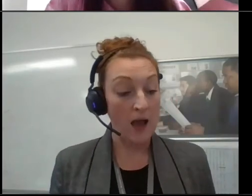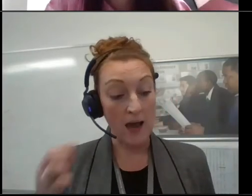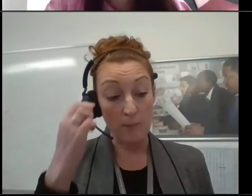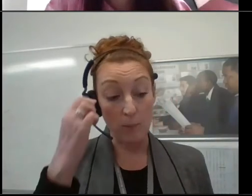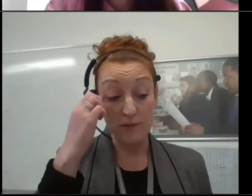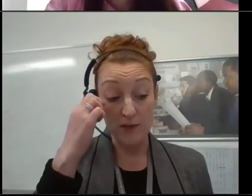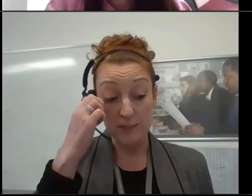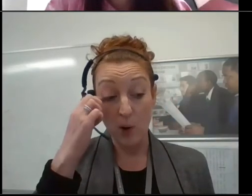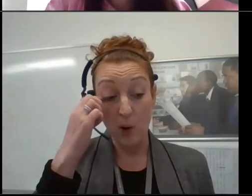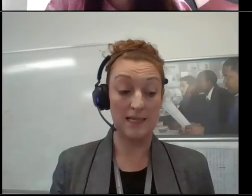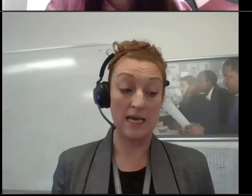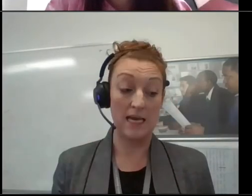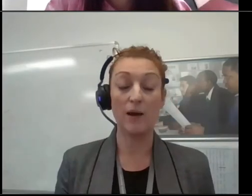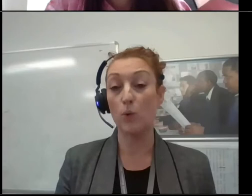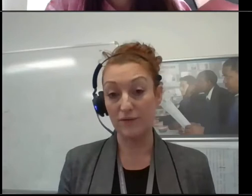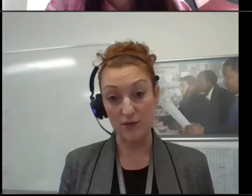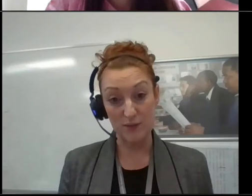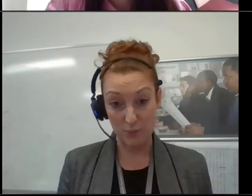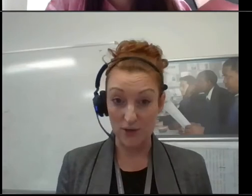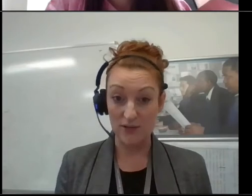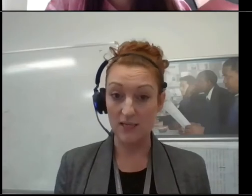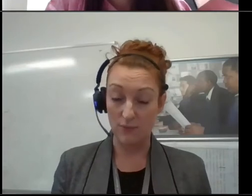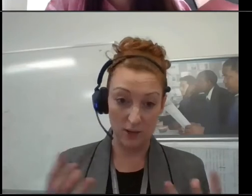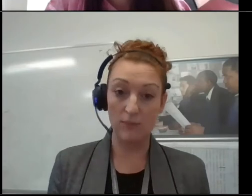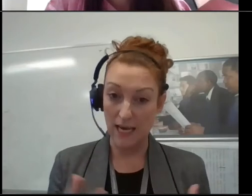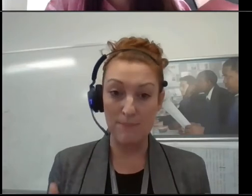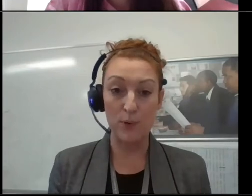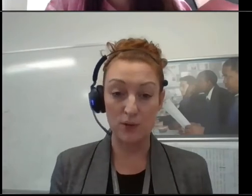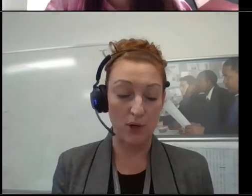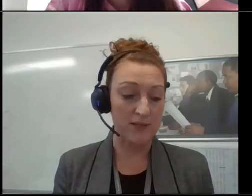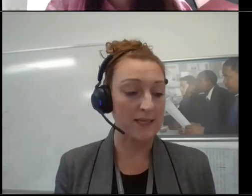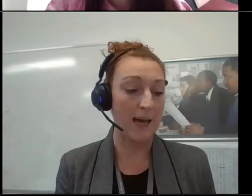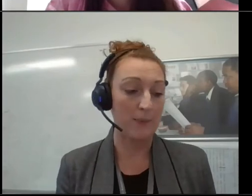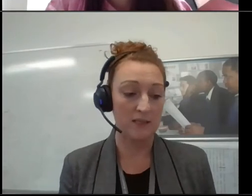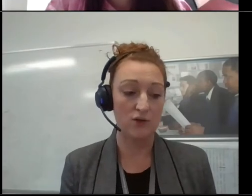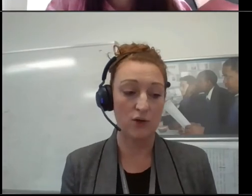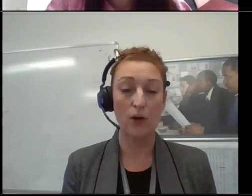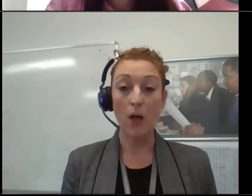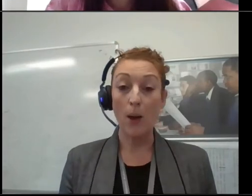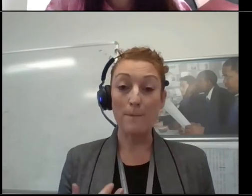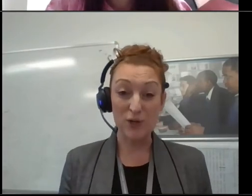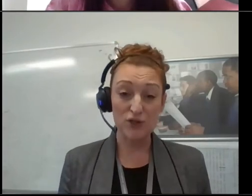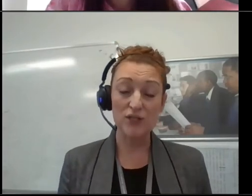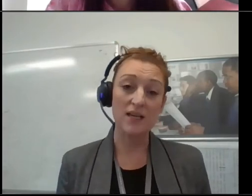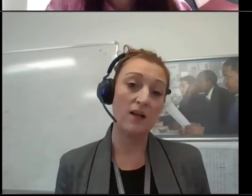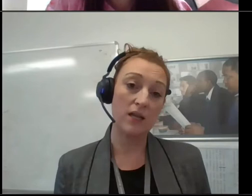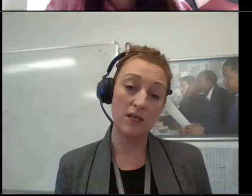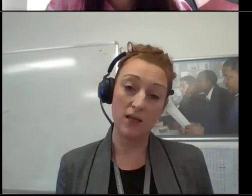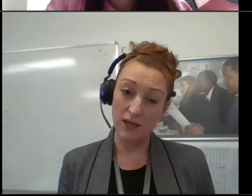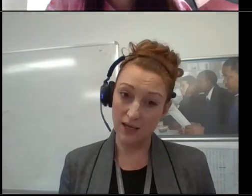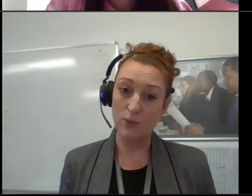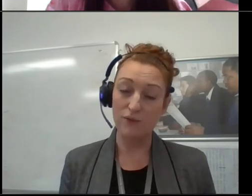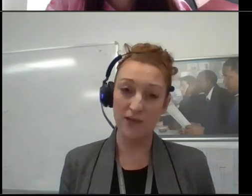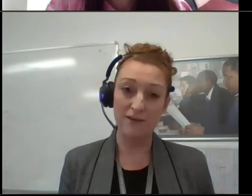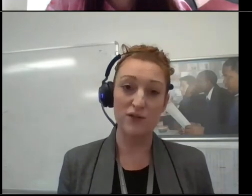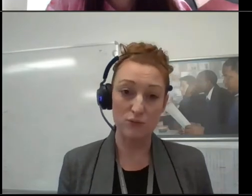positions for governors. One of those is policy and one of those is process around the input to process that happens in school. But I should say that I think that